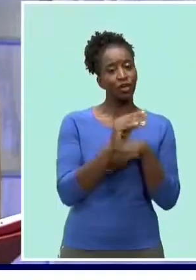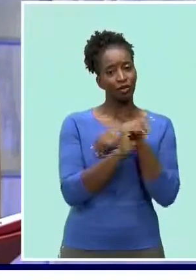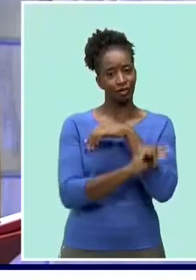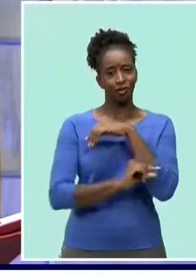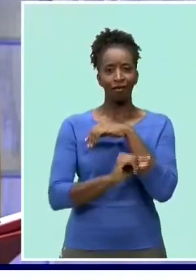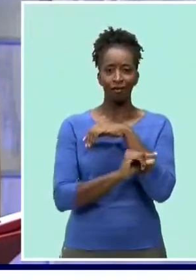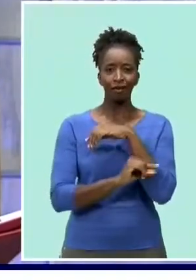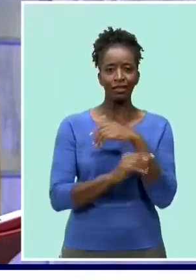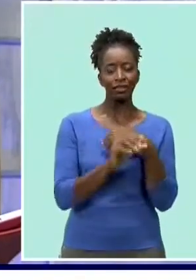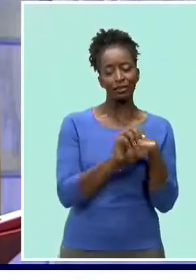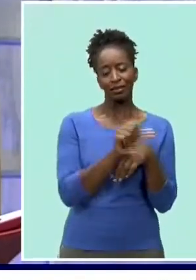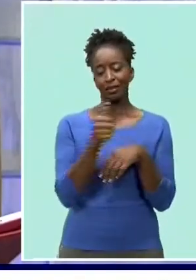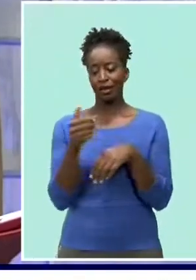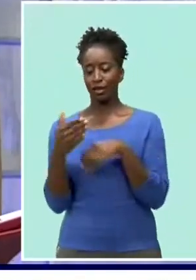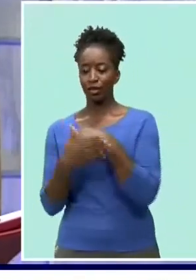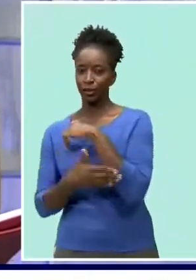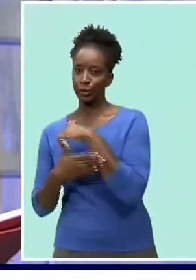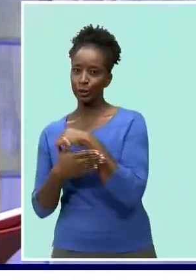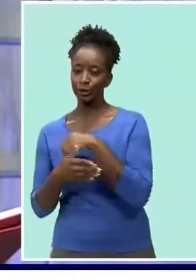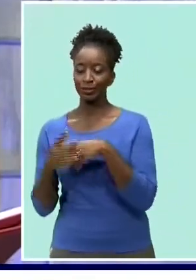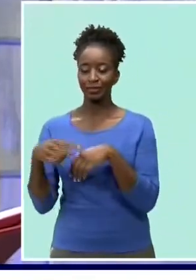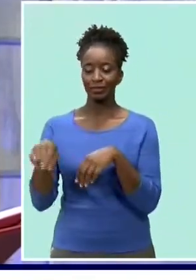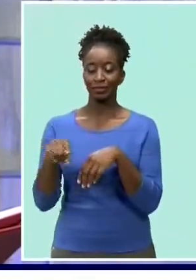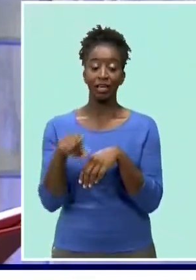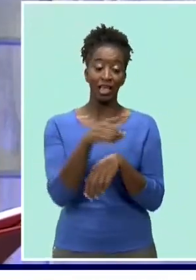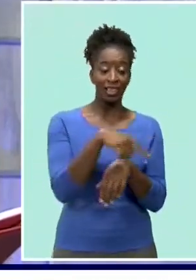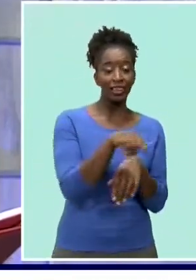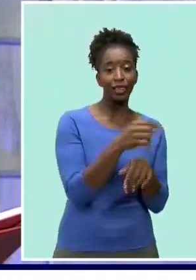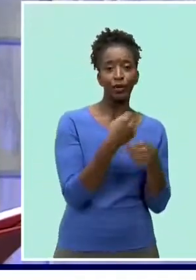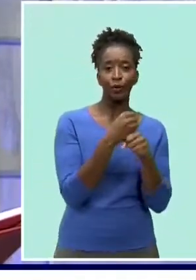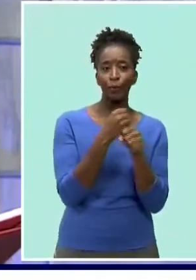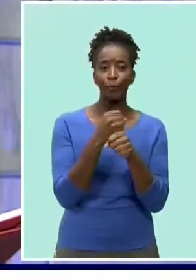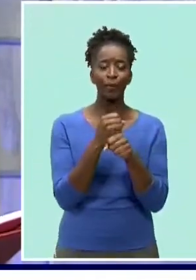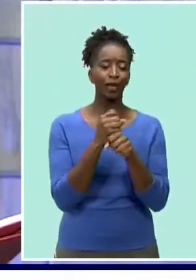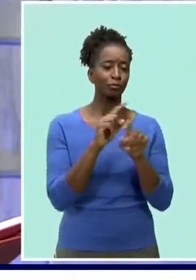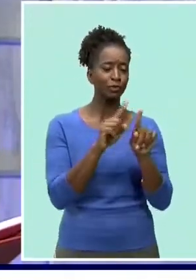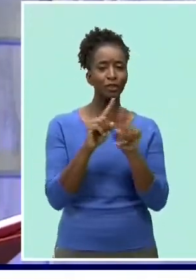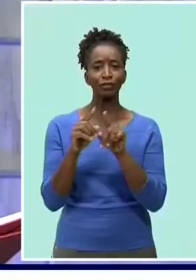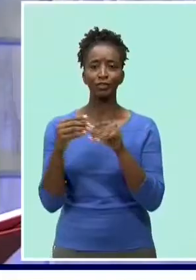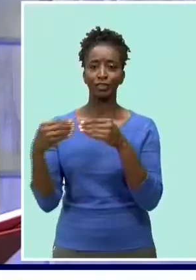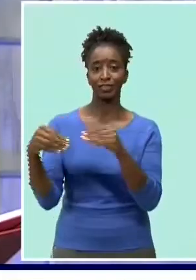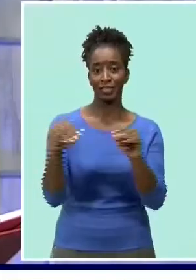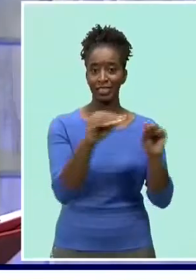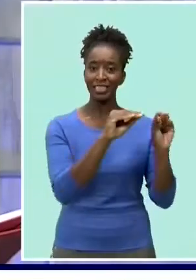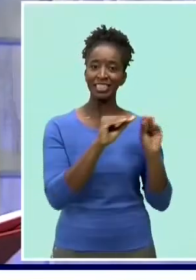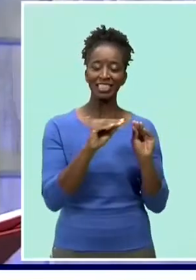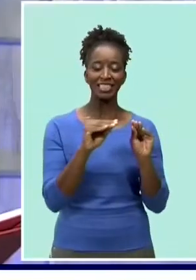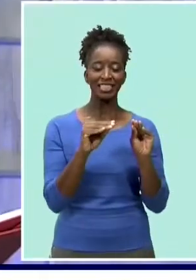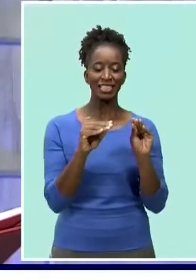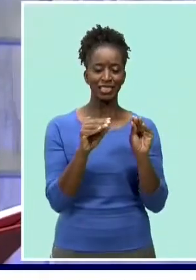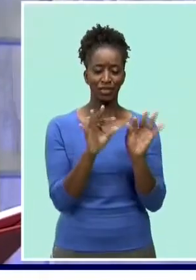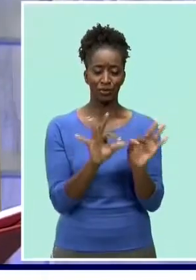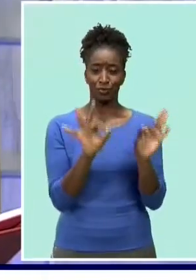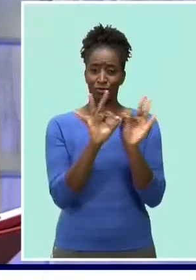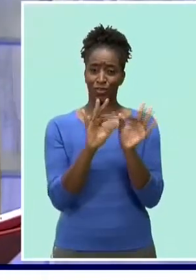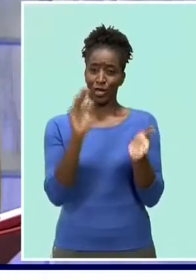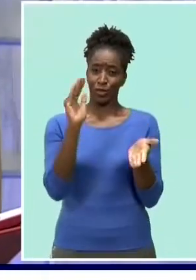and foreign exchange shortages. However, Dr. Allen says service-oriented countries have been doing better.